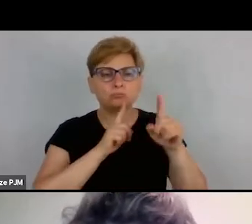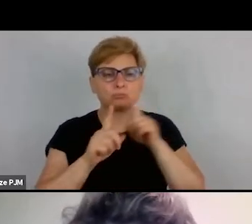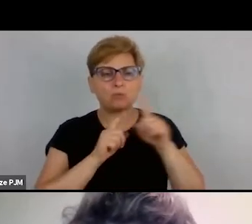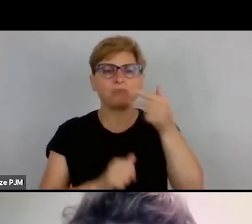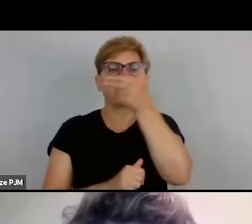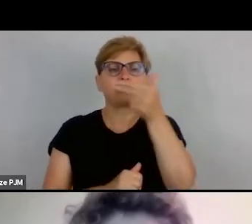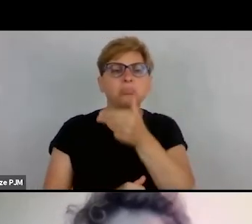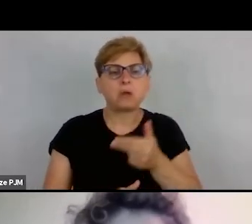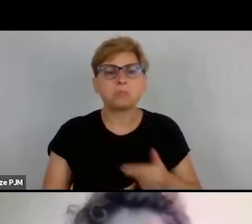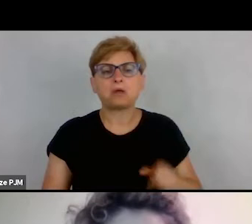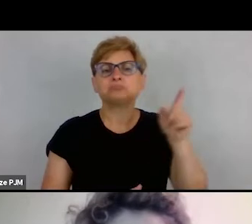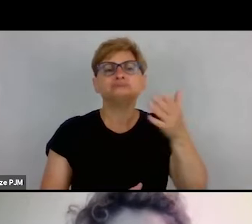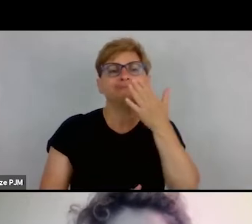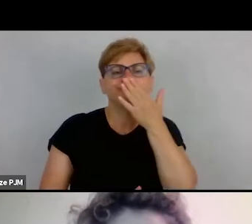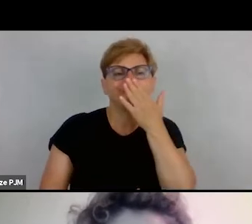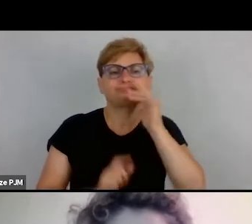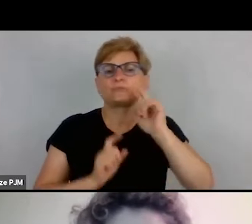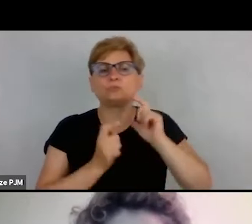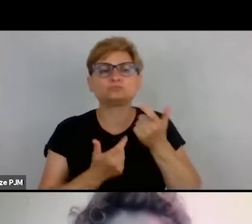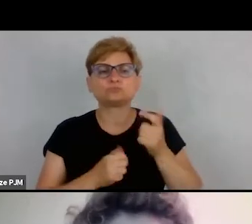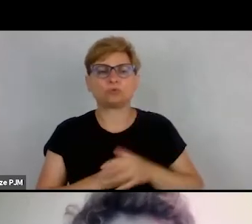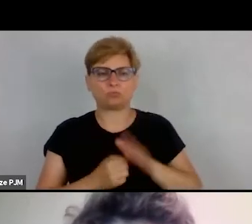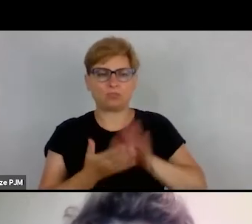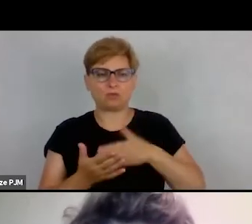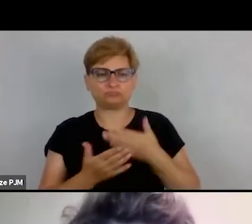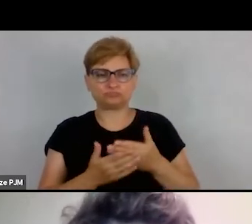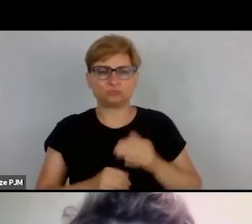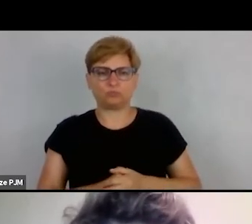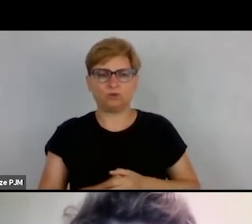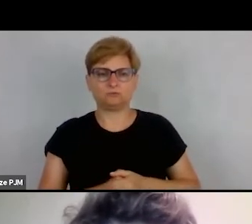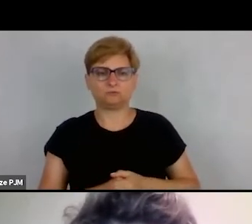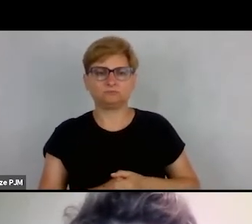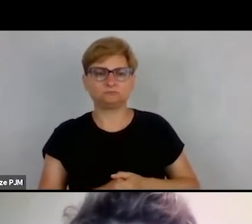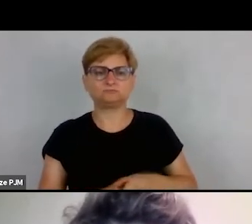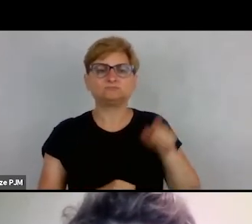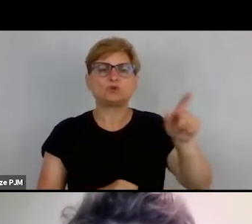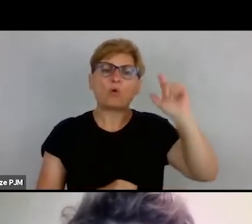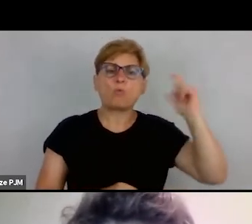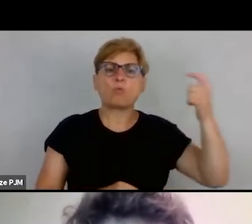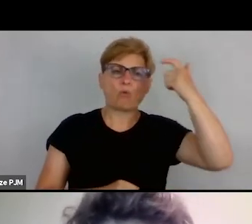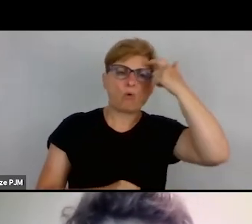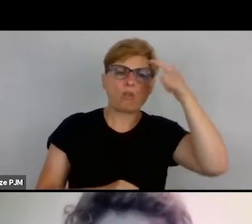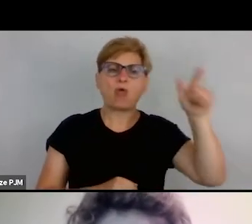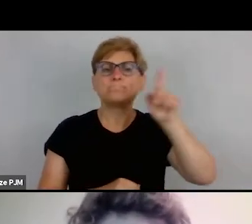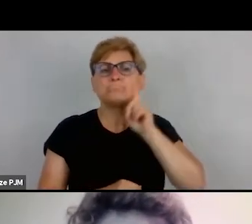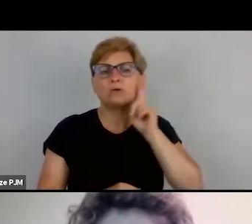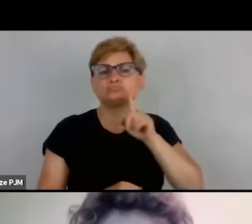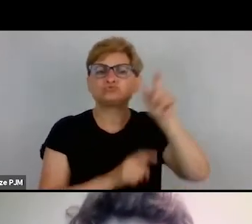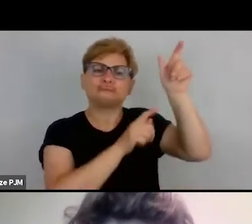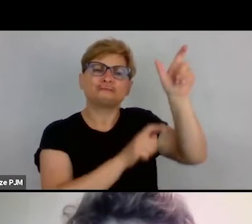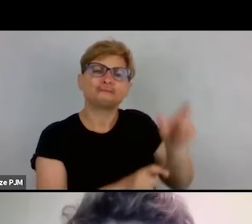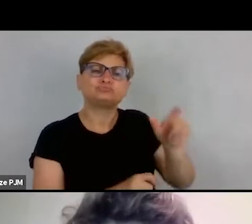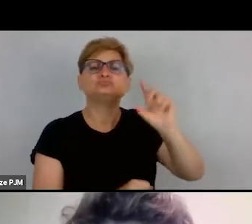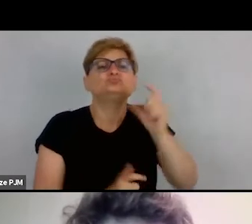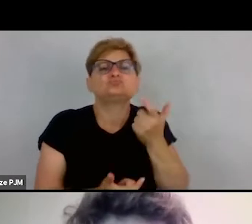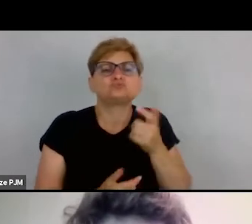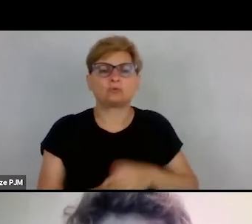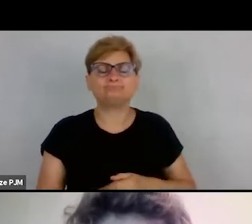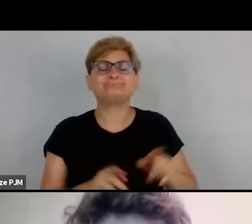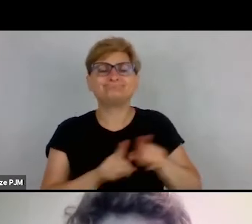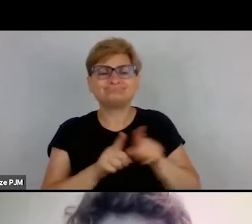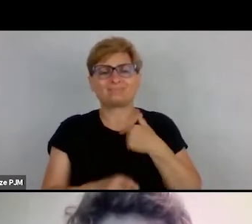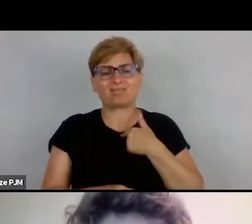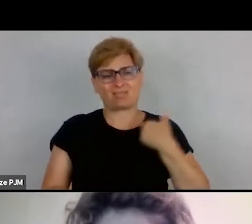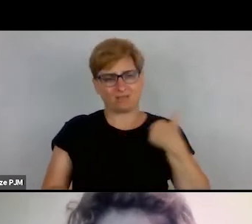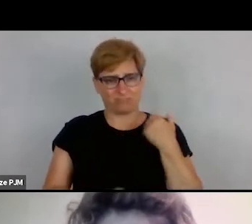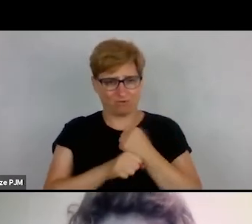work that I have done since. I then worked with homeless and runaway youth in Nicaragua,